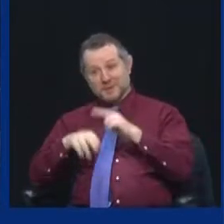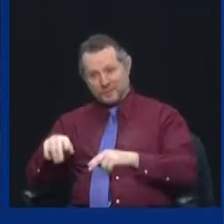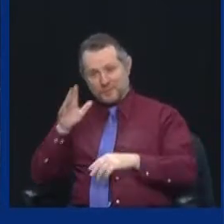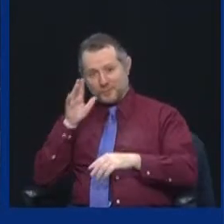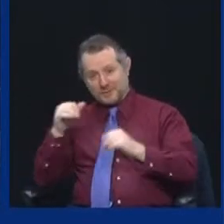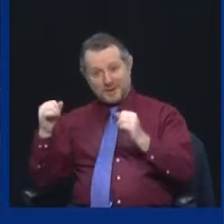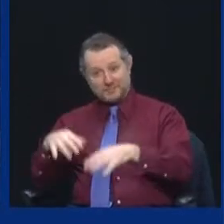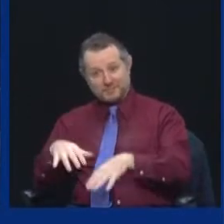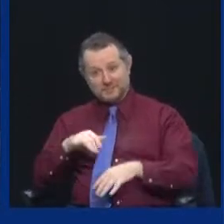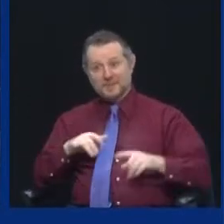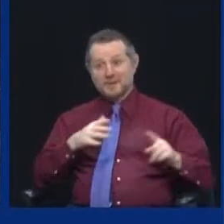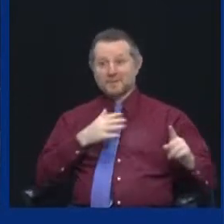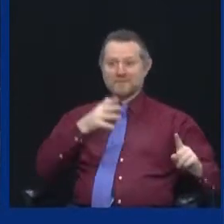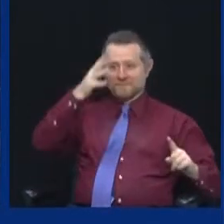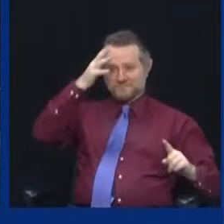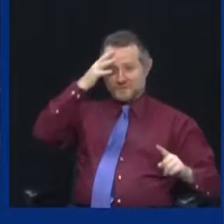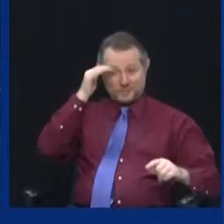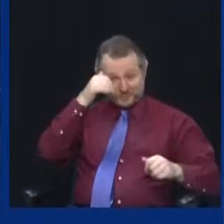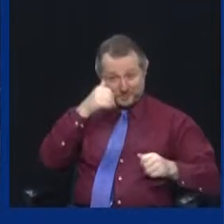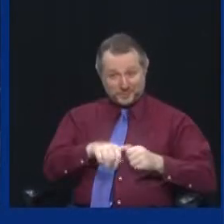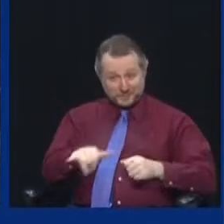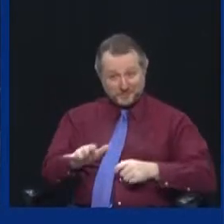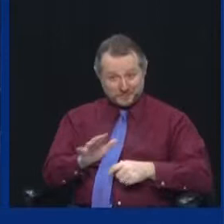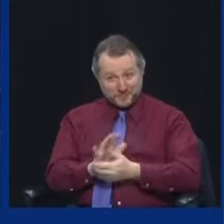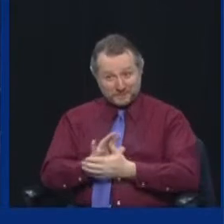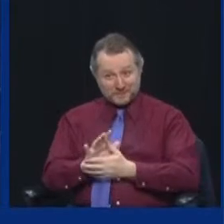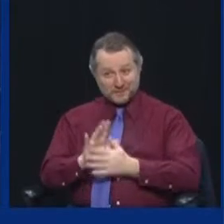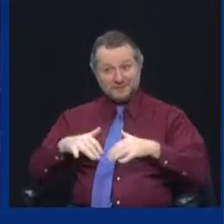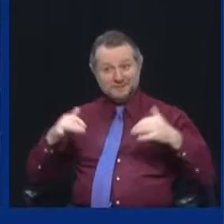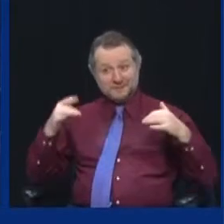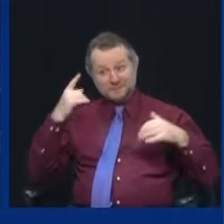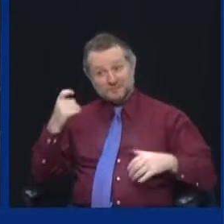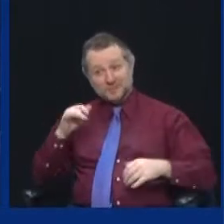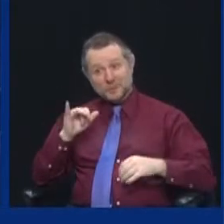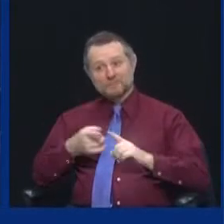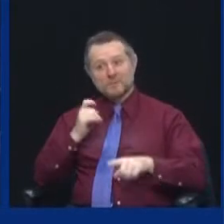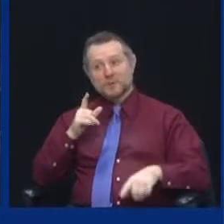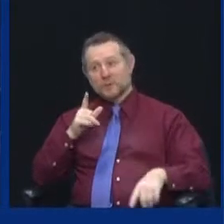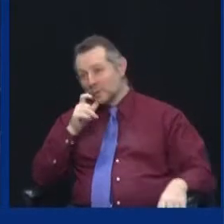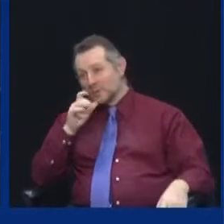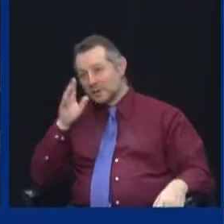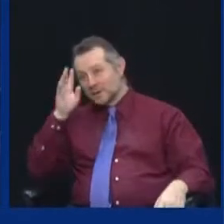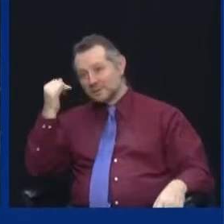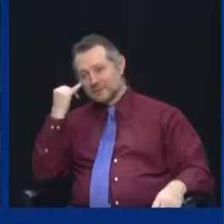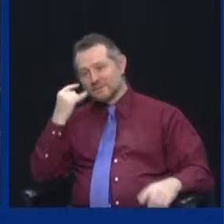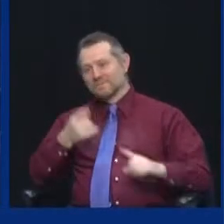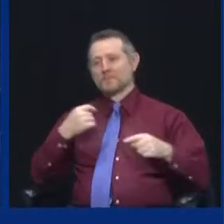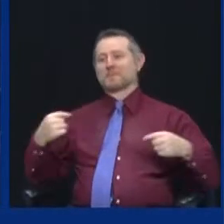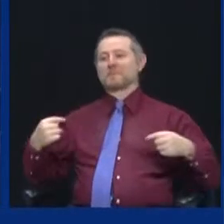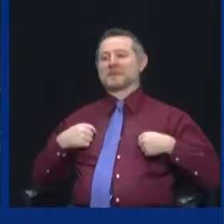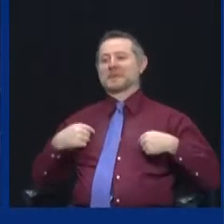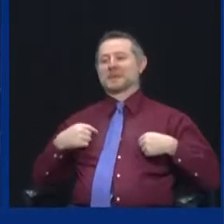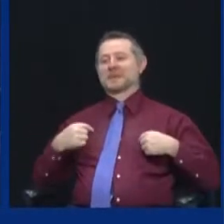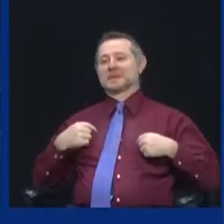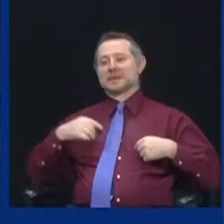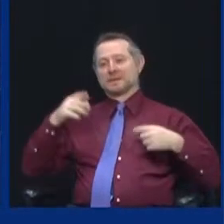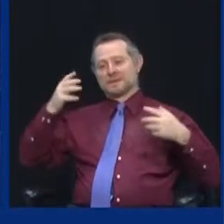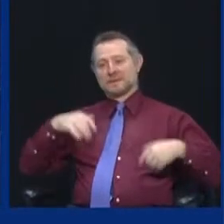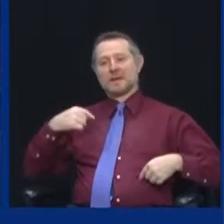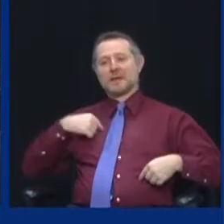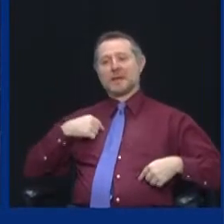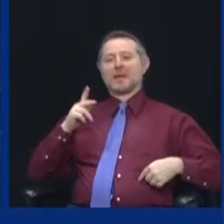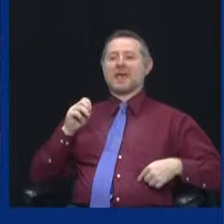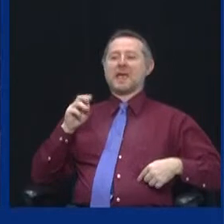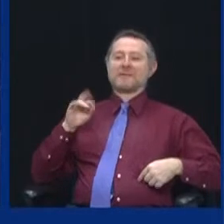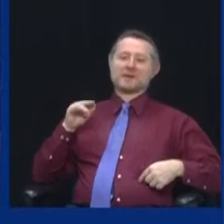you know that movie Field of Dreams? They got that from me. Yeah, I was Kevin Costner before